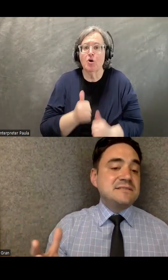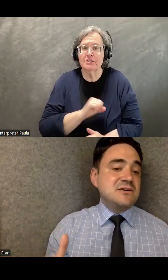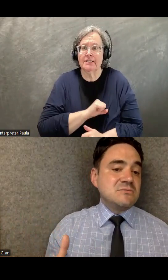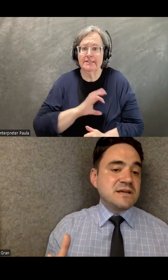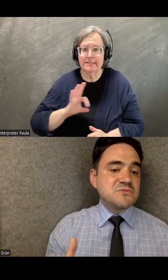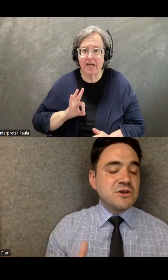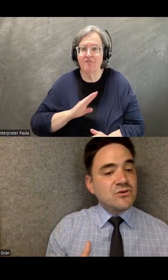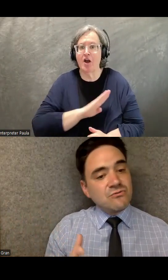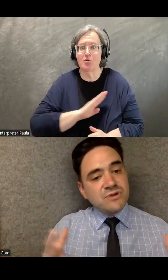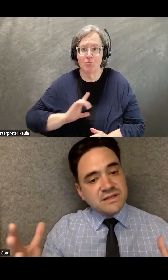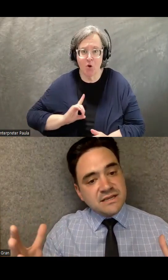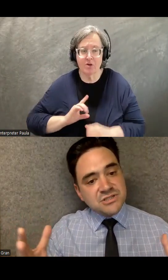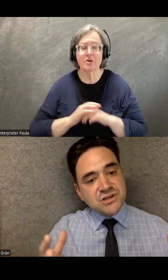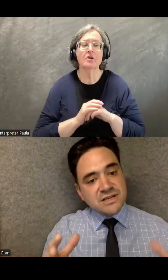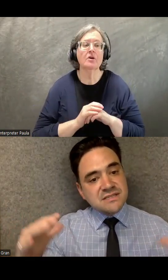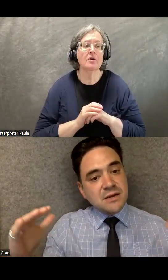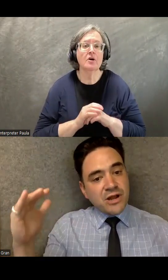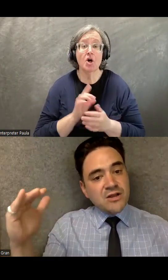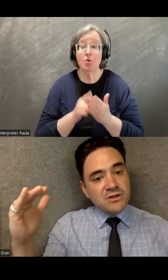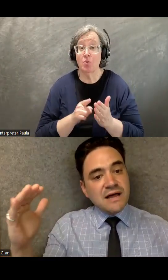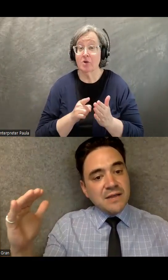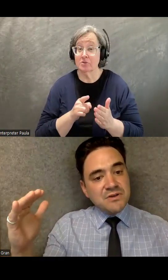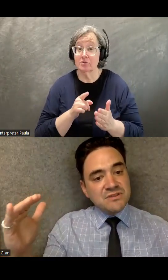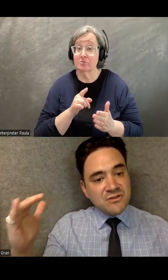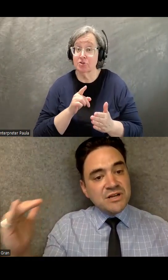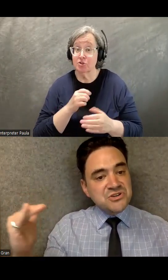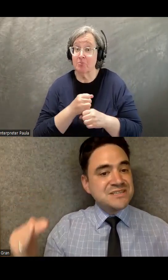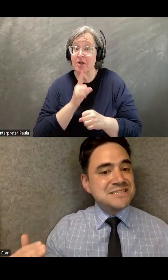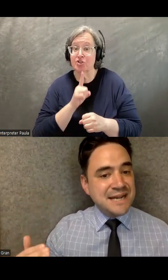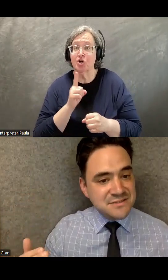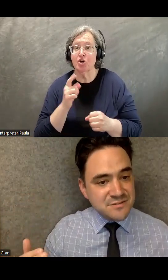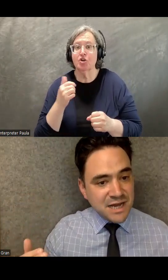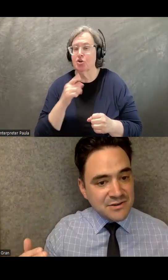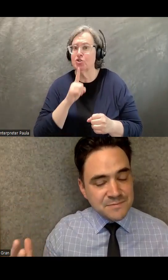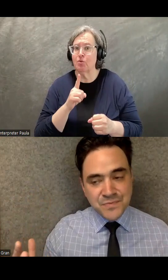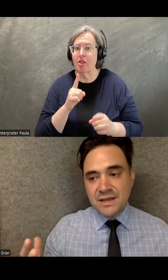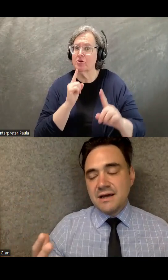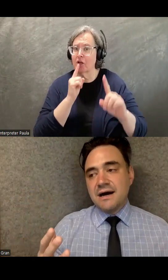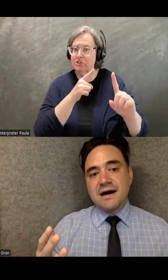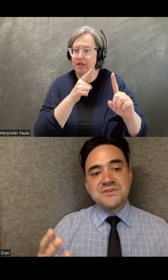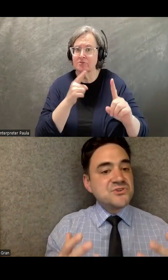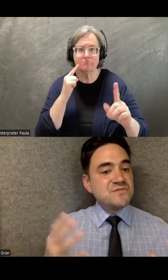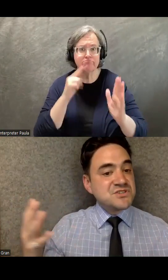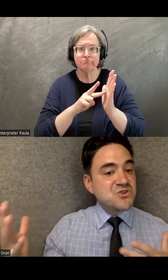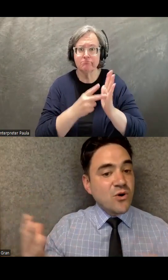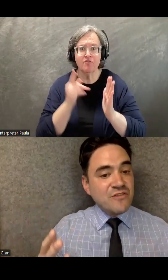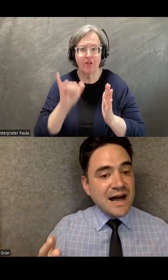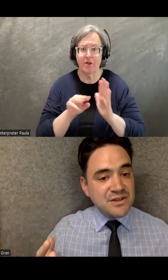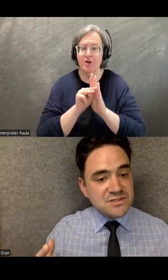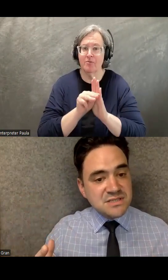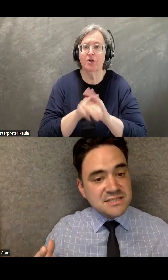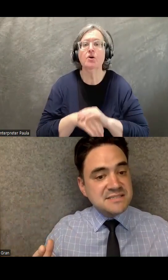that's ideal because what you're really ensuring is an unbreakable alignment with the original intent of the model, the service's